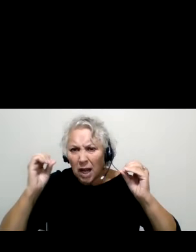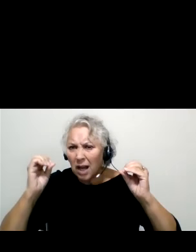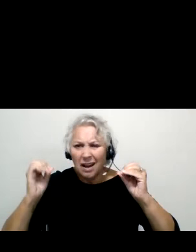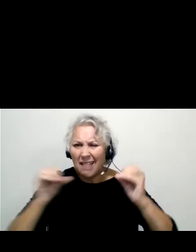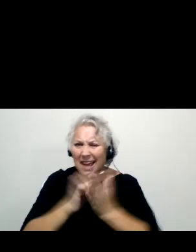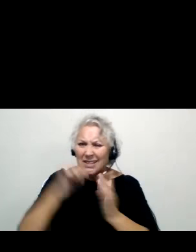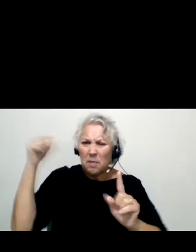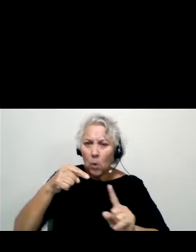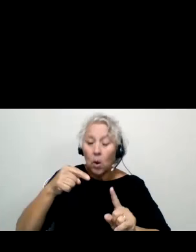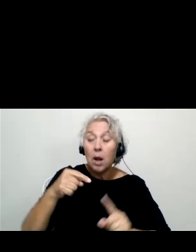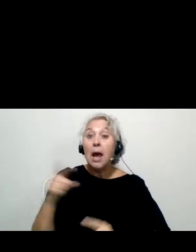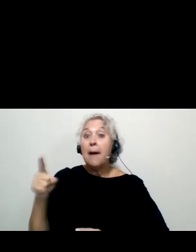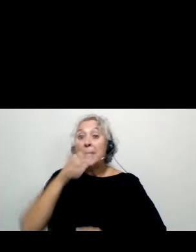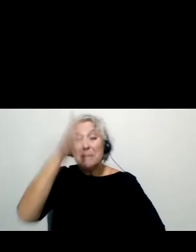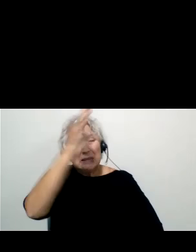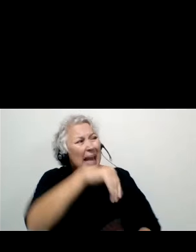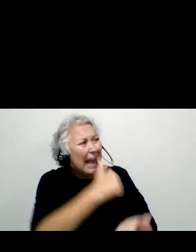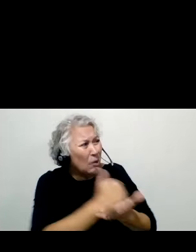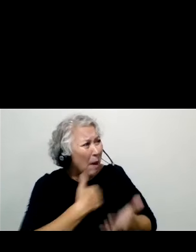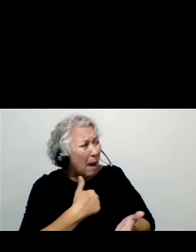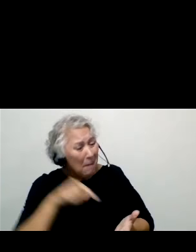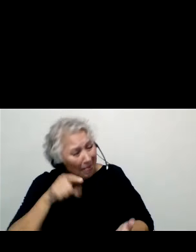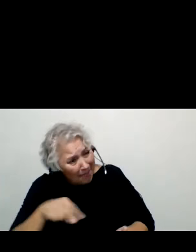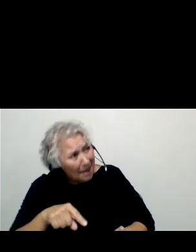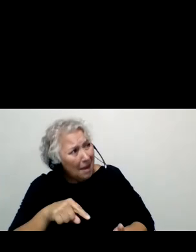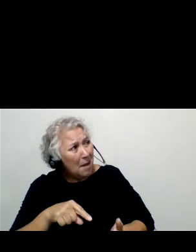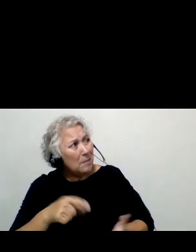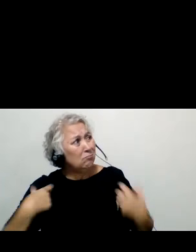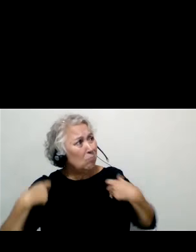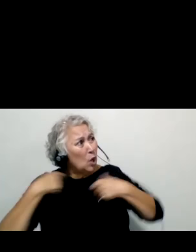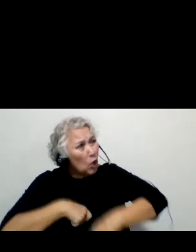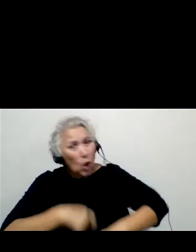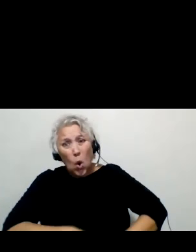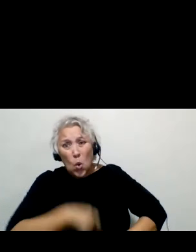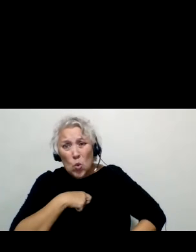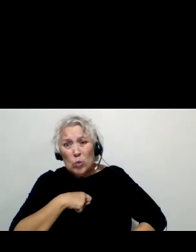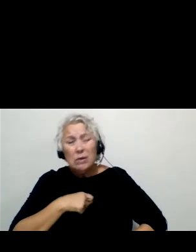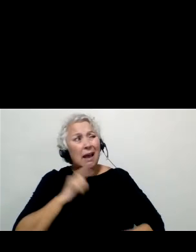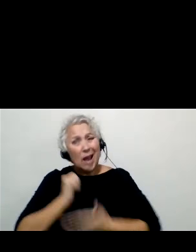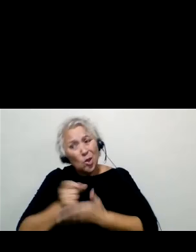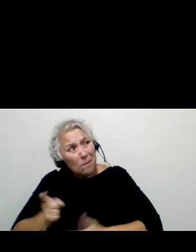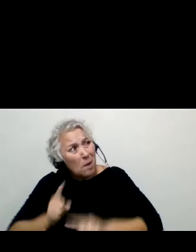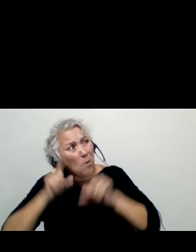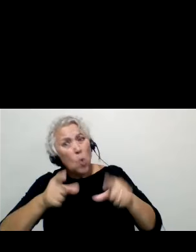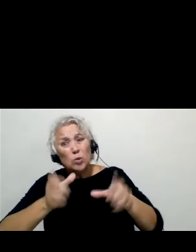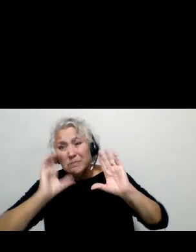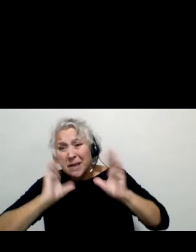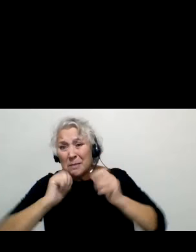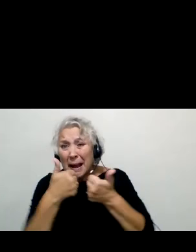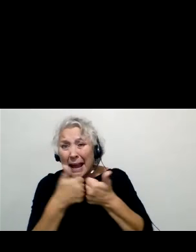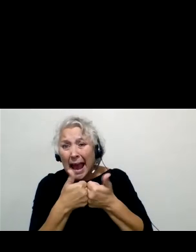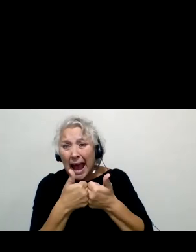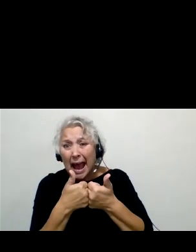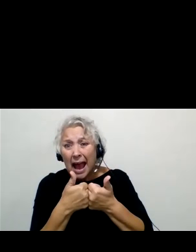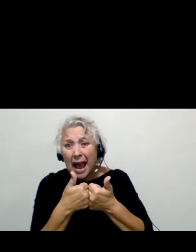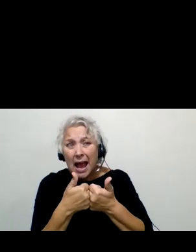I had parents say, can you help us be able to have them be able to put their coat on? Can you help them go to a basketball game and be able